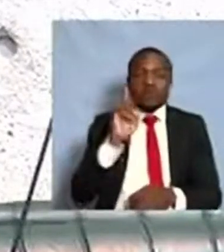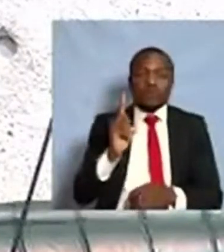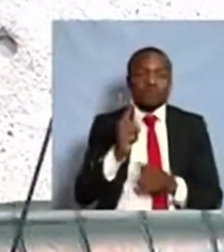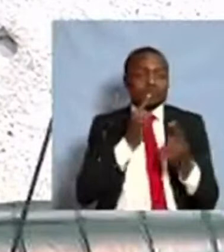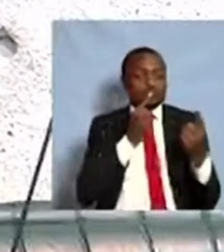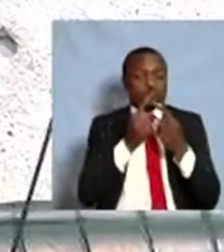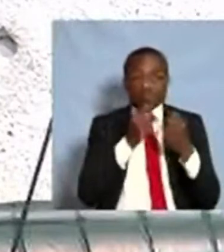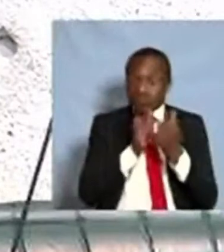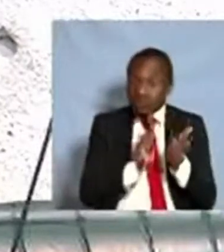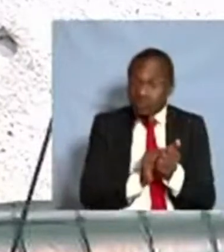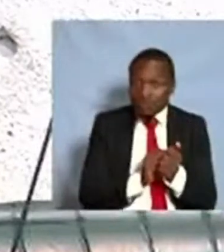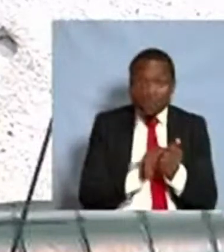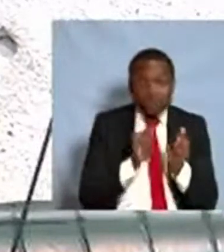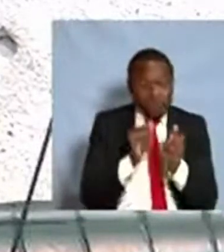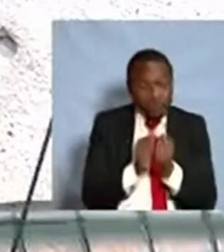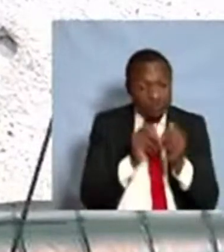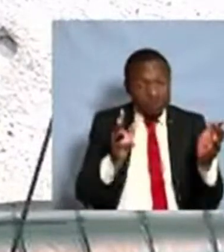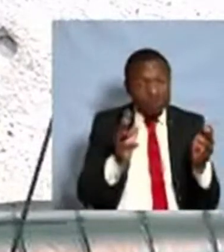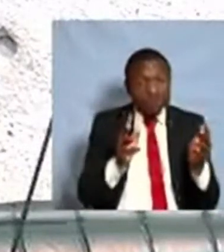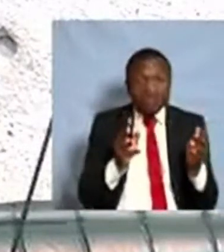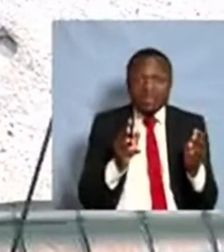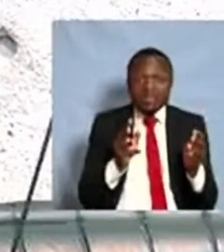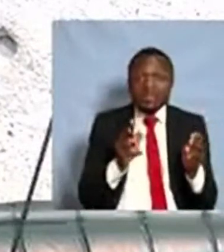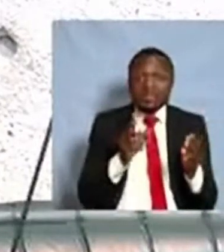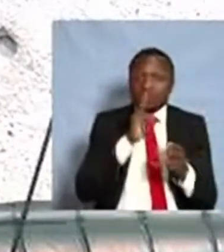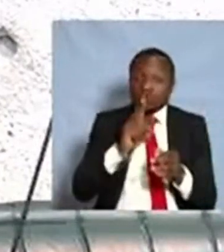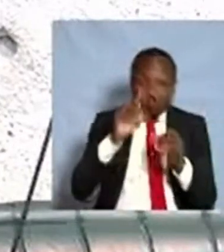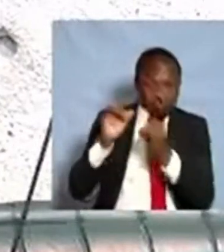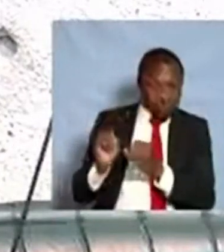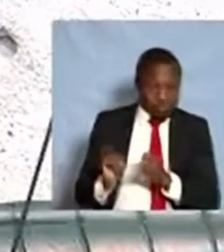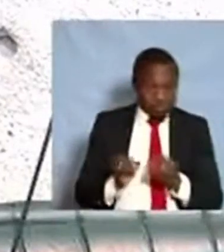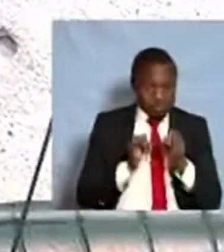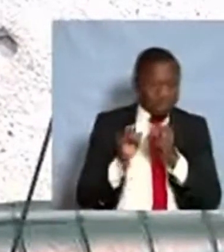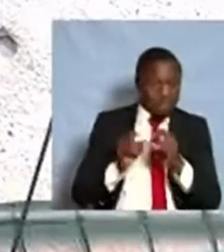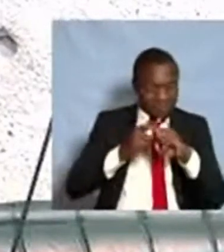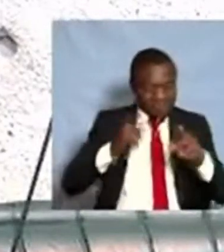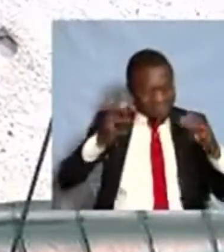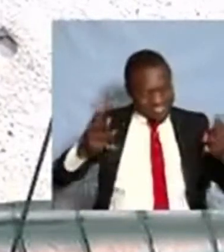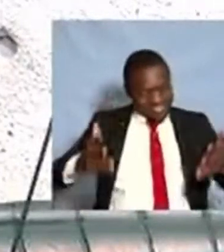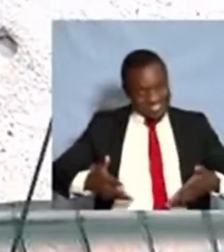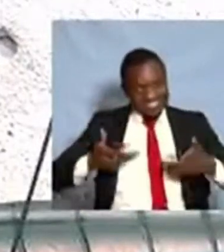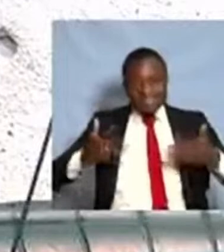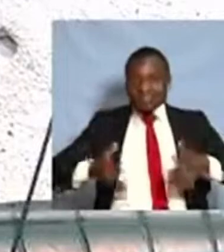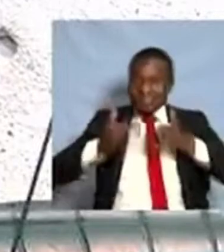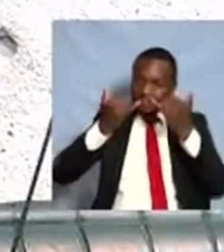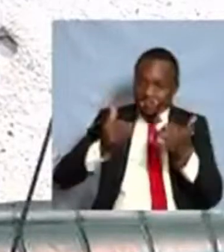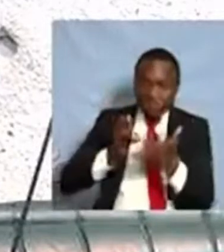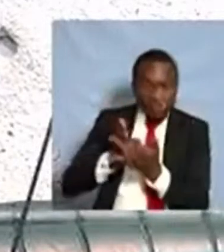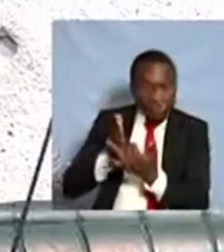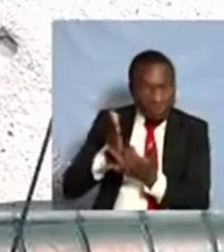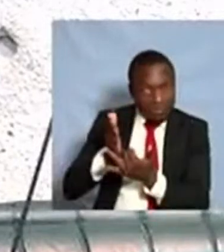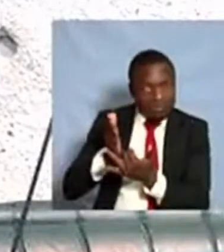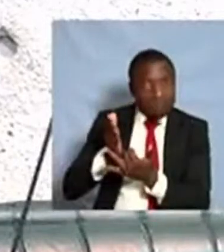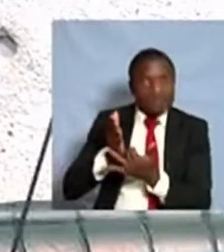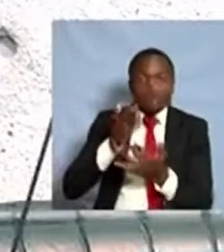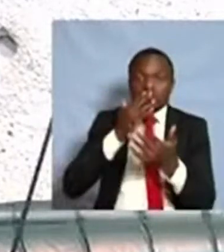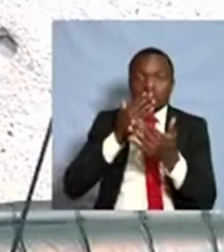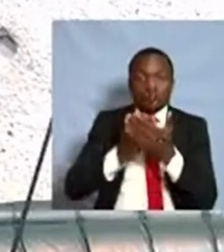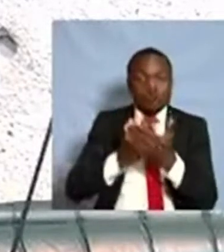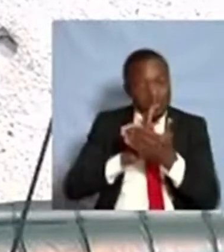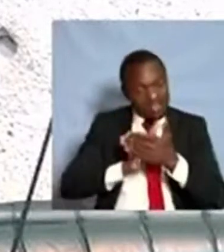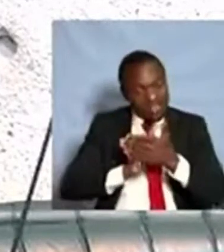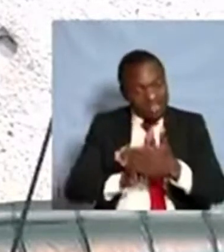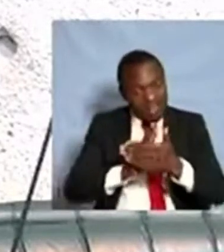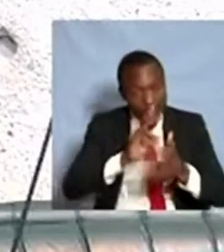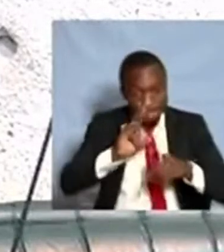to without the actual realization. But we are happy now that through the able leadership, the